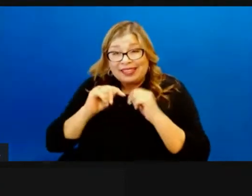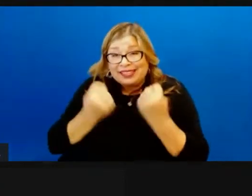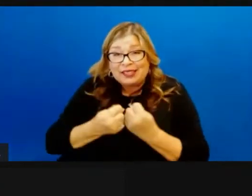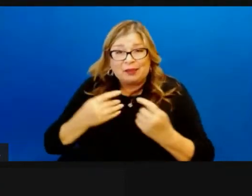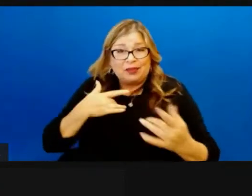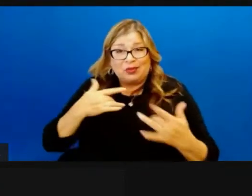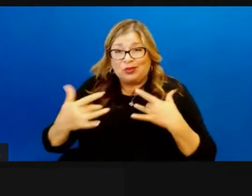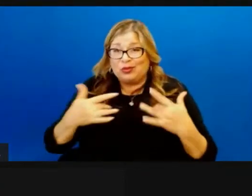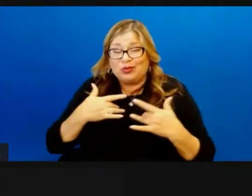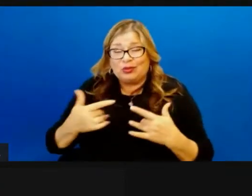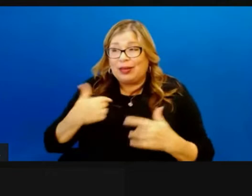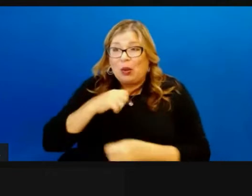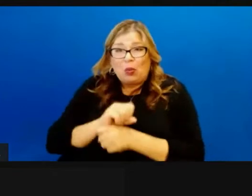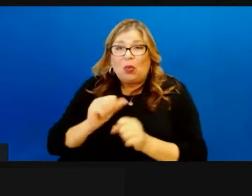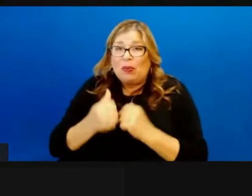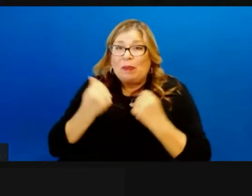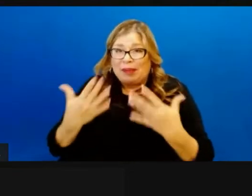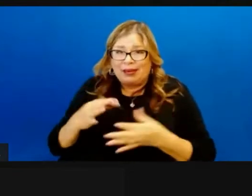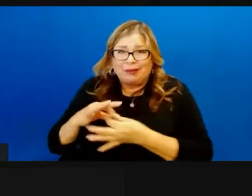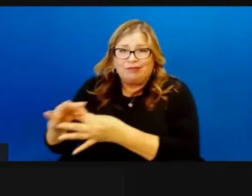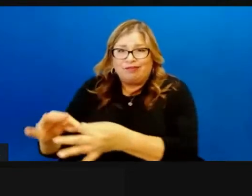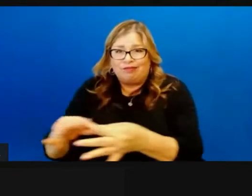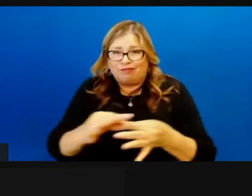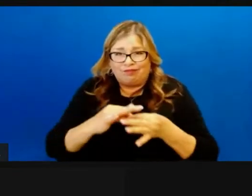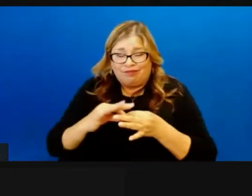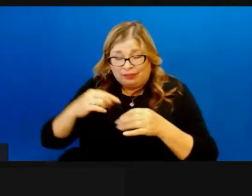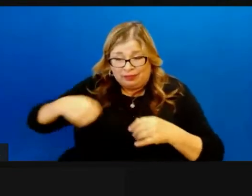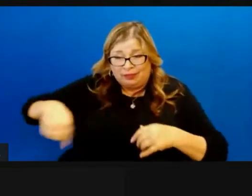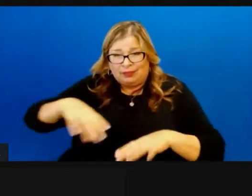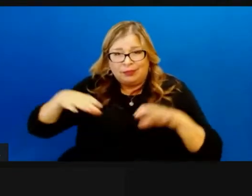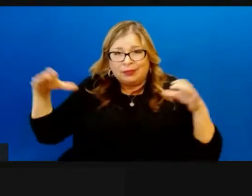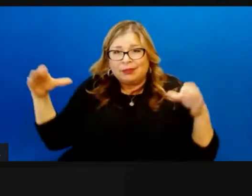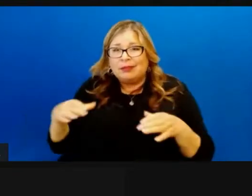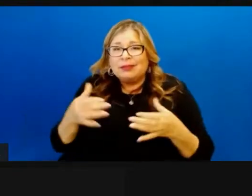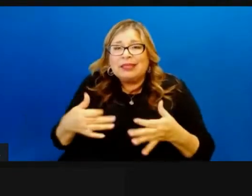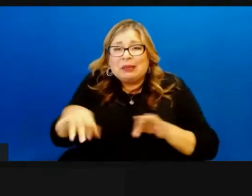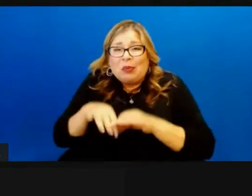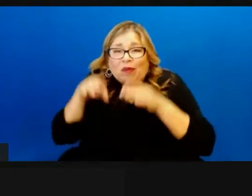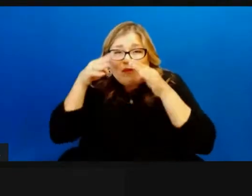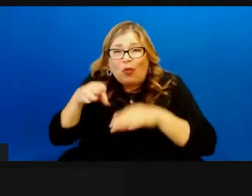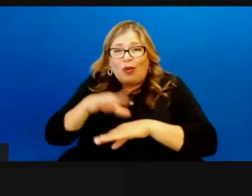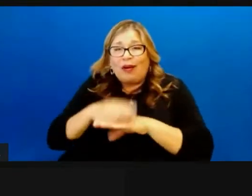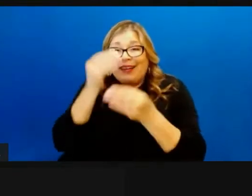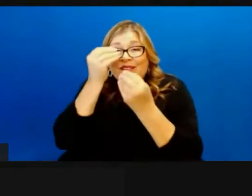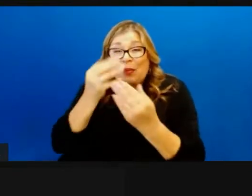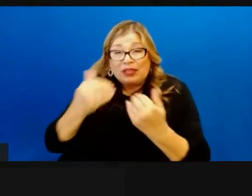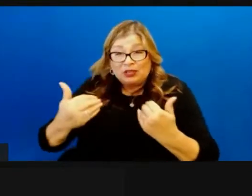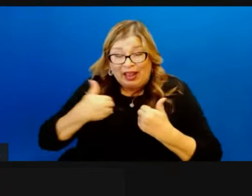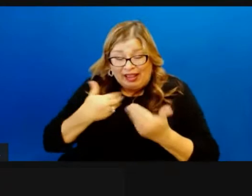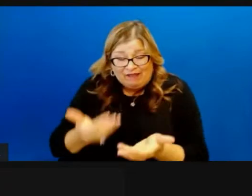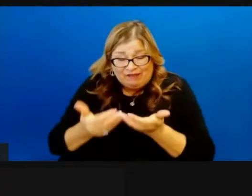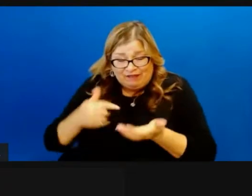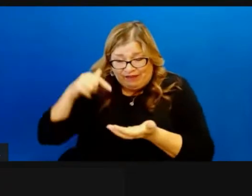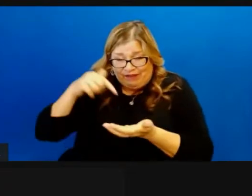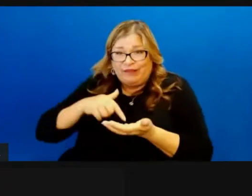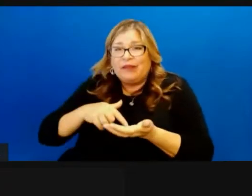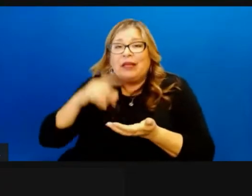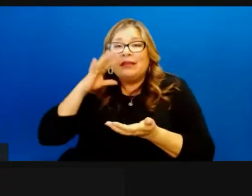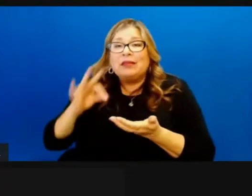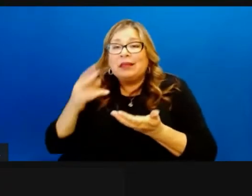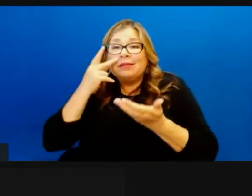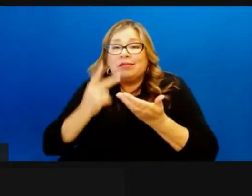others is looking at what information we have to help us understand where we're going to be going so we can make a safe decision